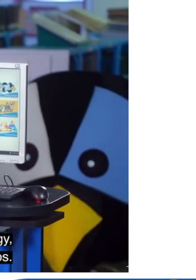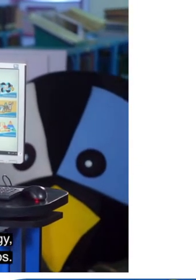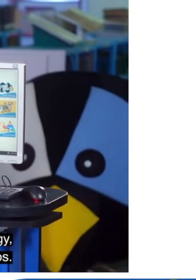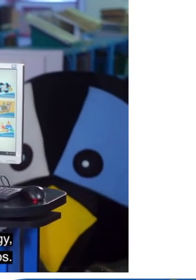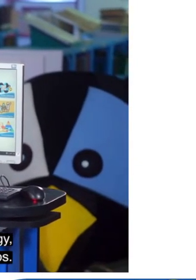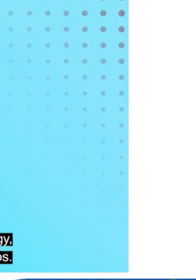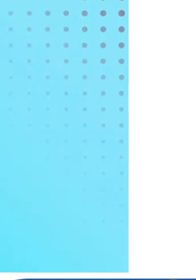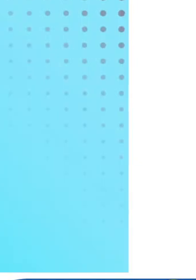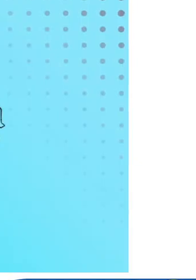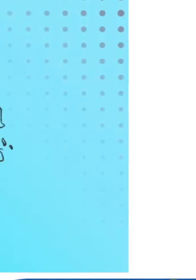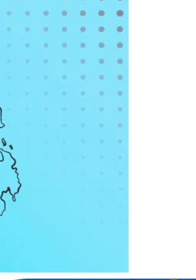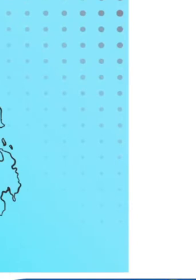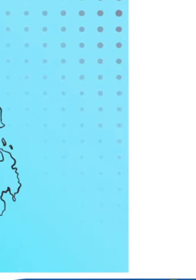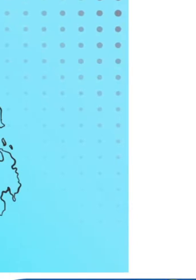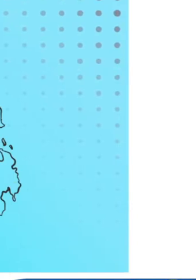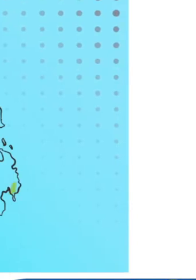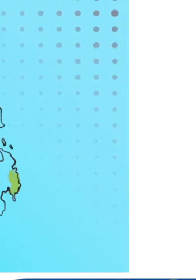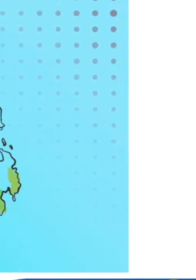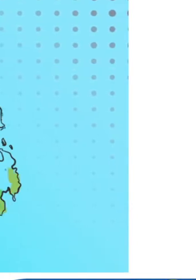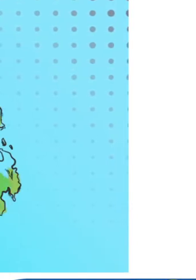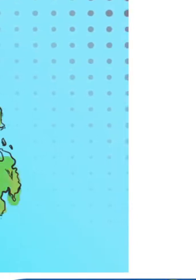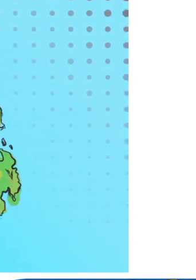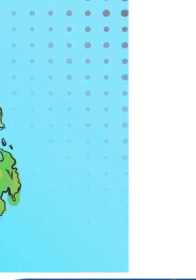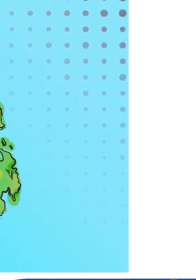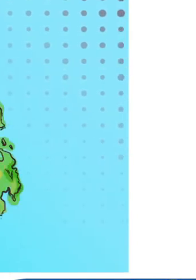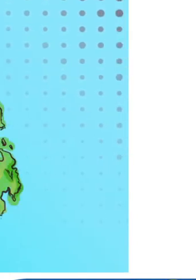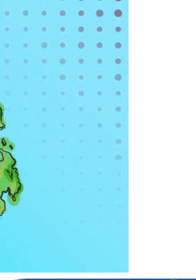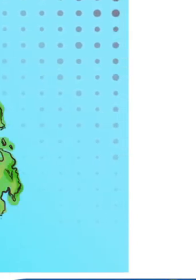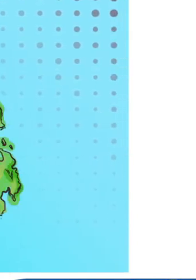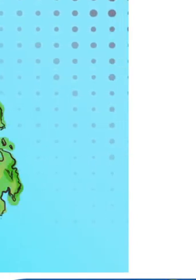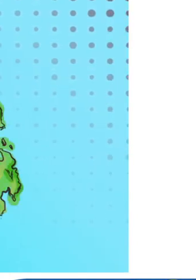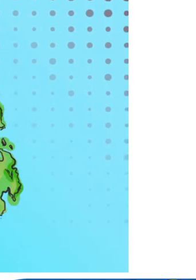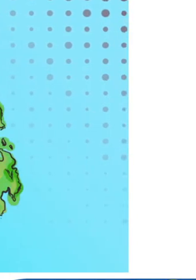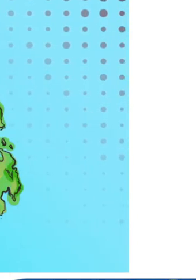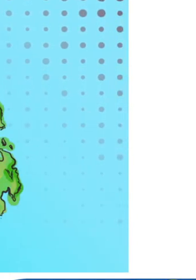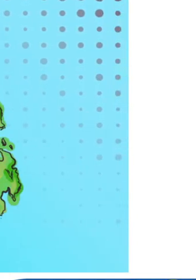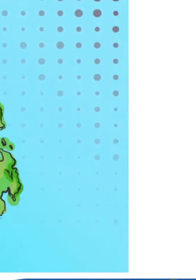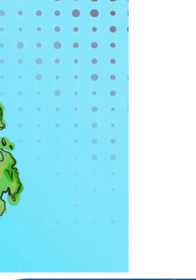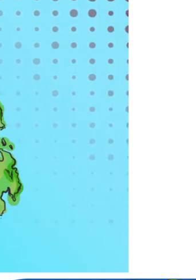all Filipinos. Today, there are